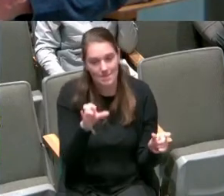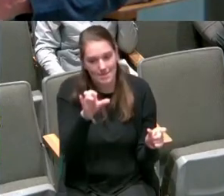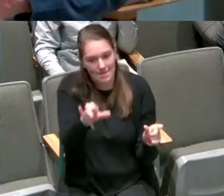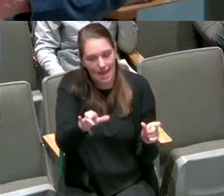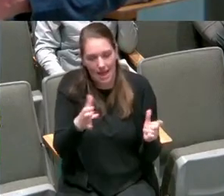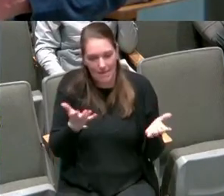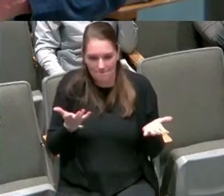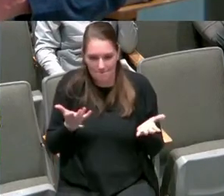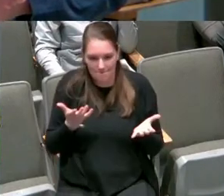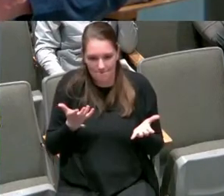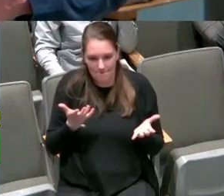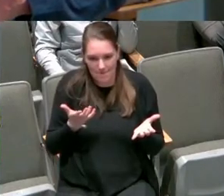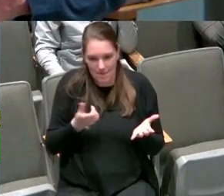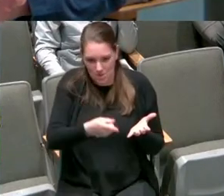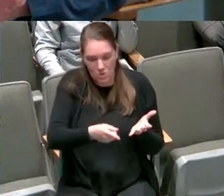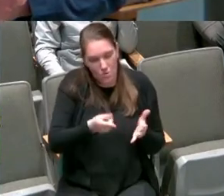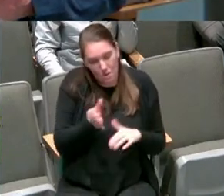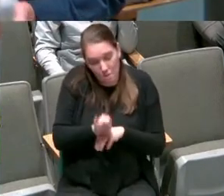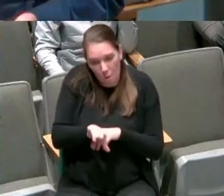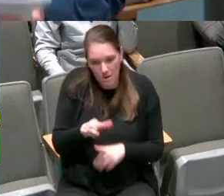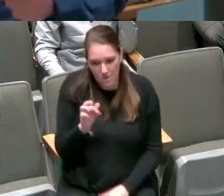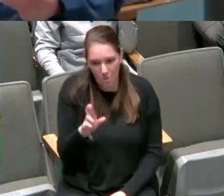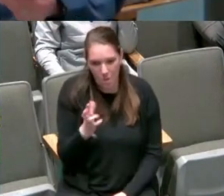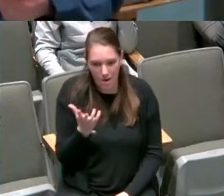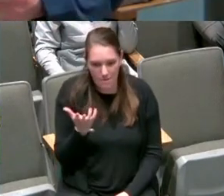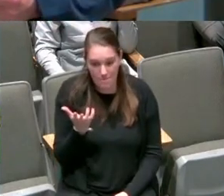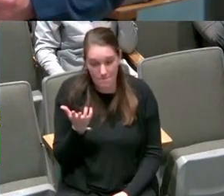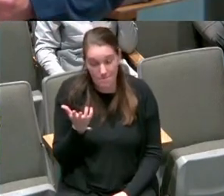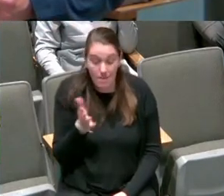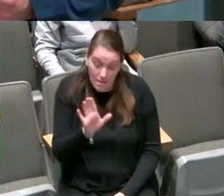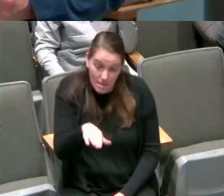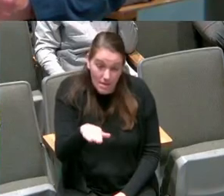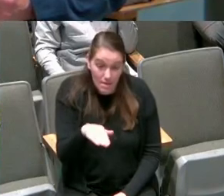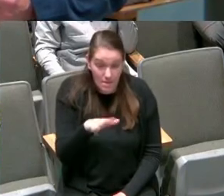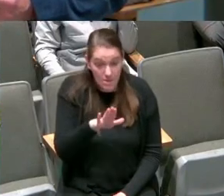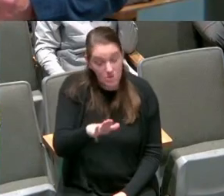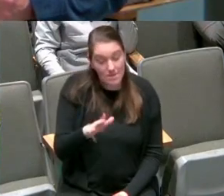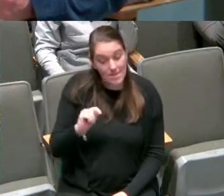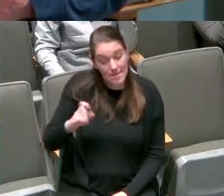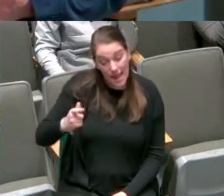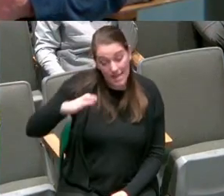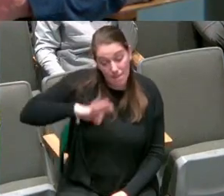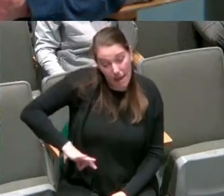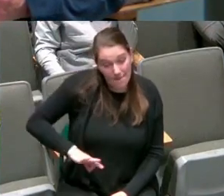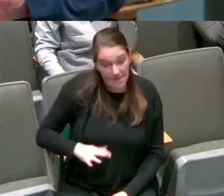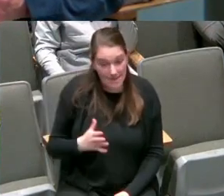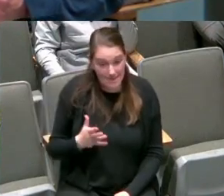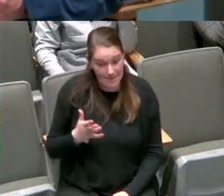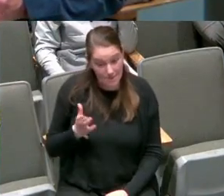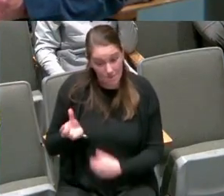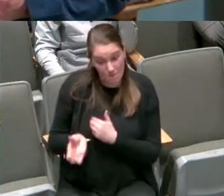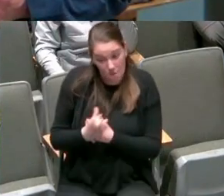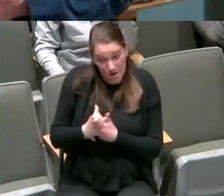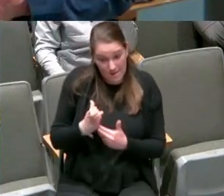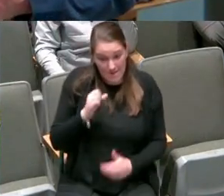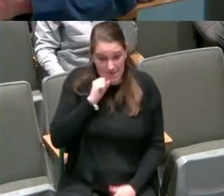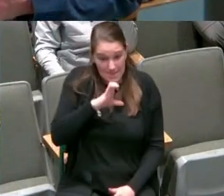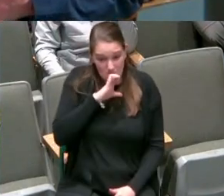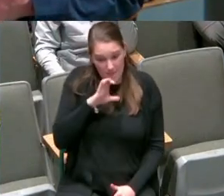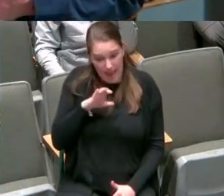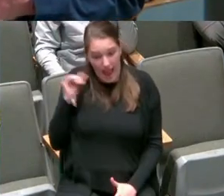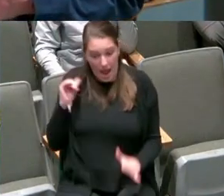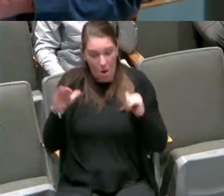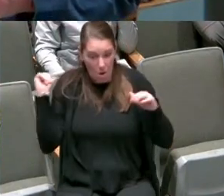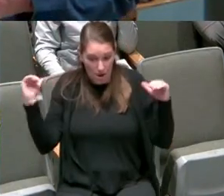prophecy of forcing or if you will tax benefit wise forcing our senior citizens